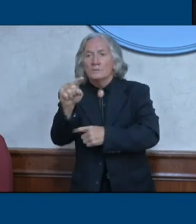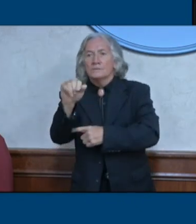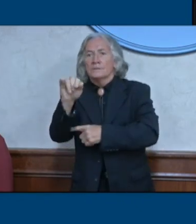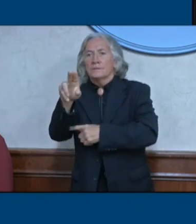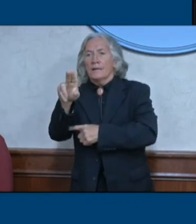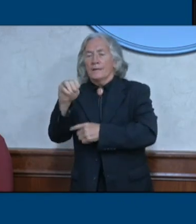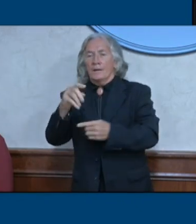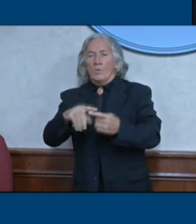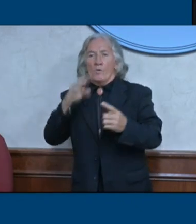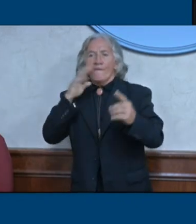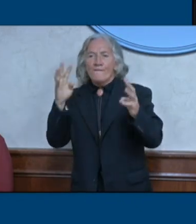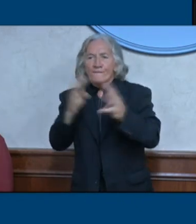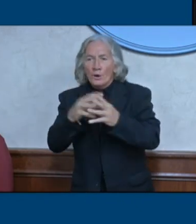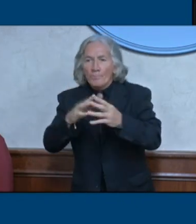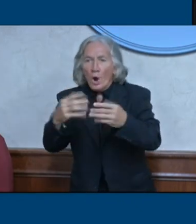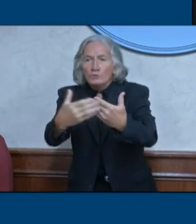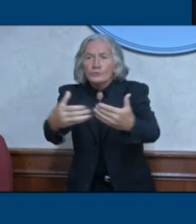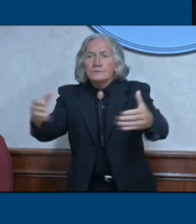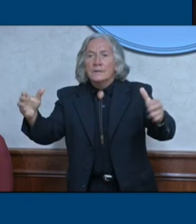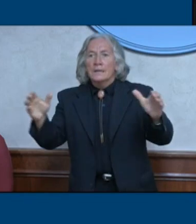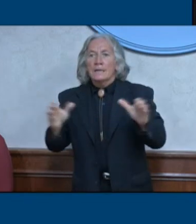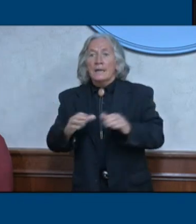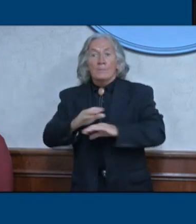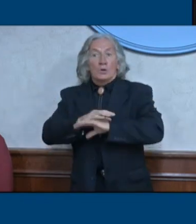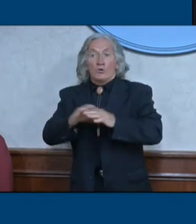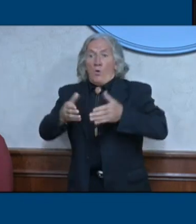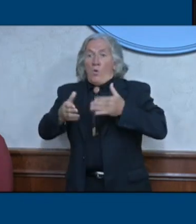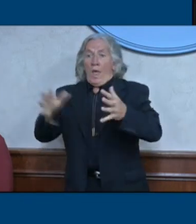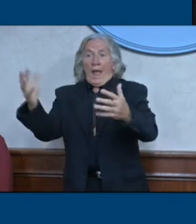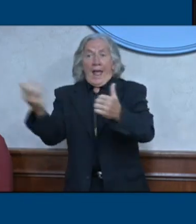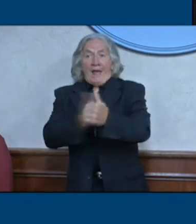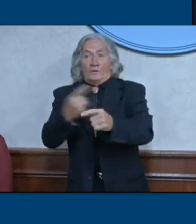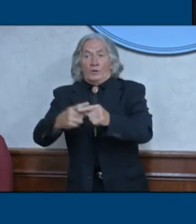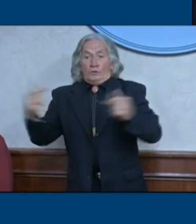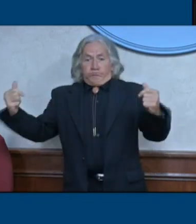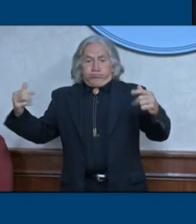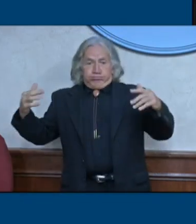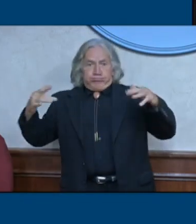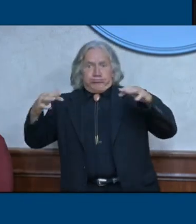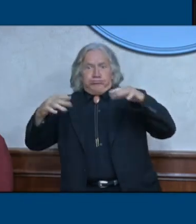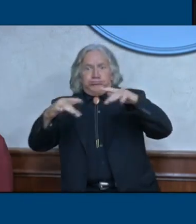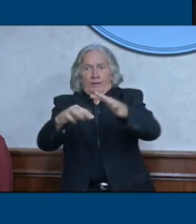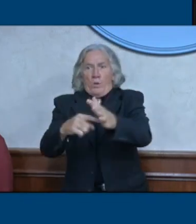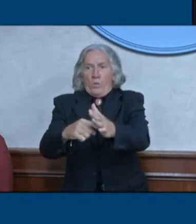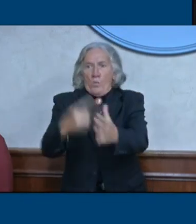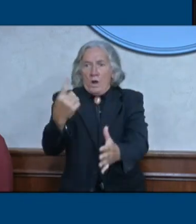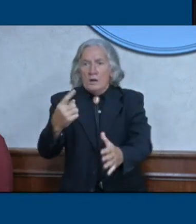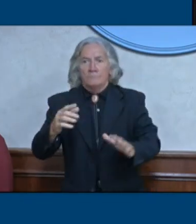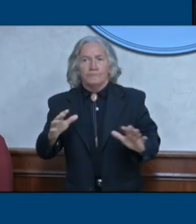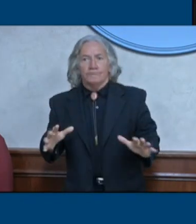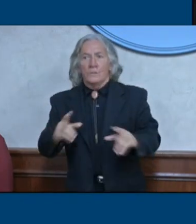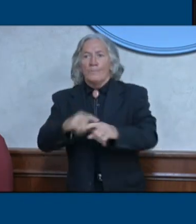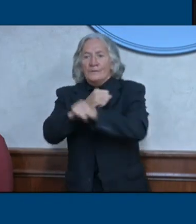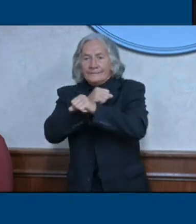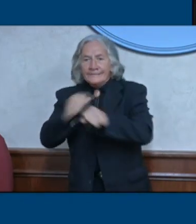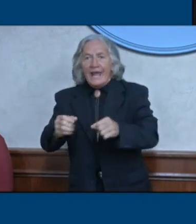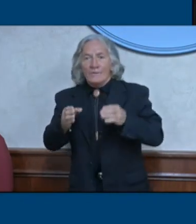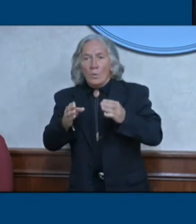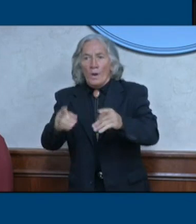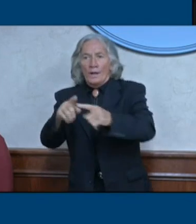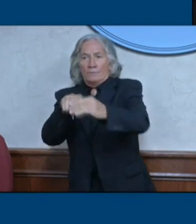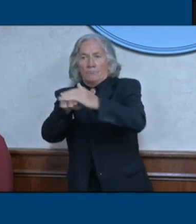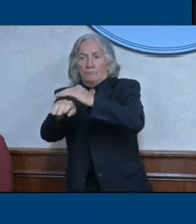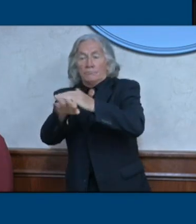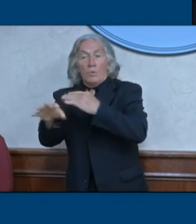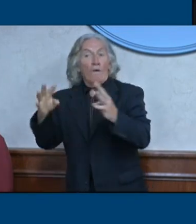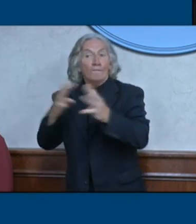stadiums or football stadiums being able to open. And it doesn't allow everybody just to crowd in. There are certain safe